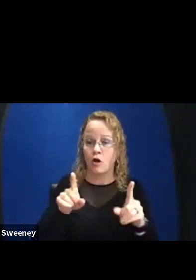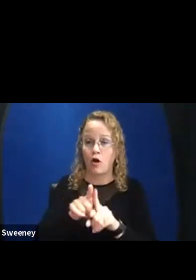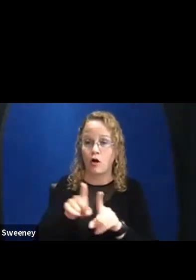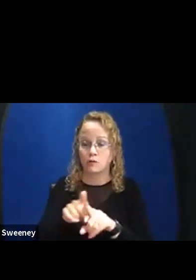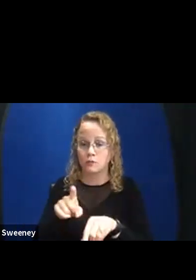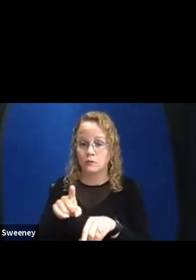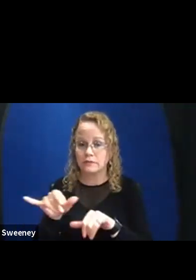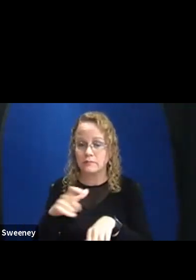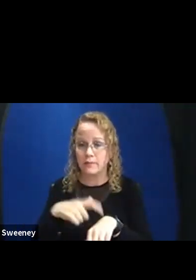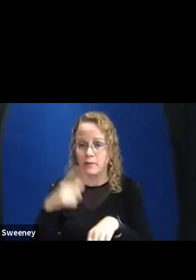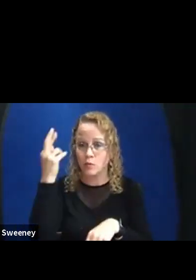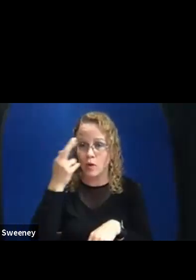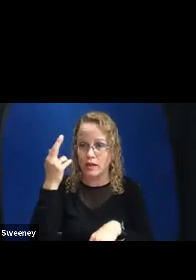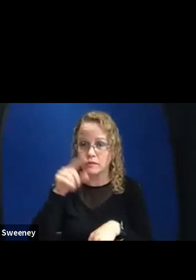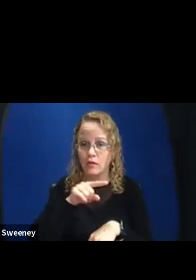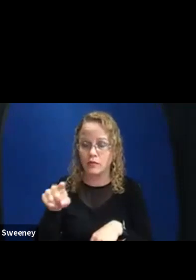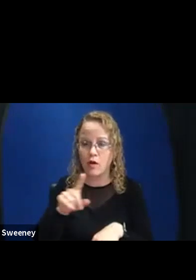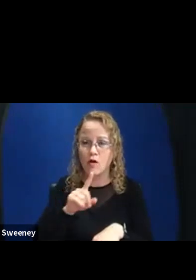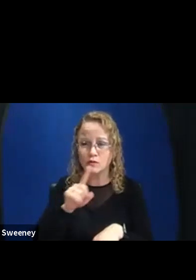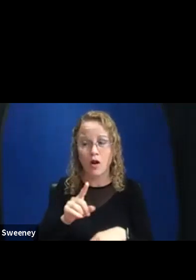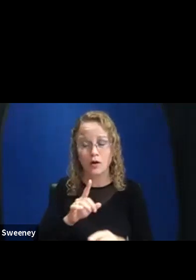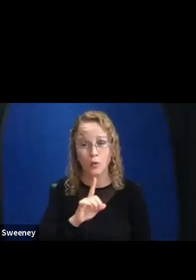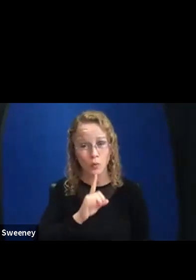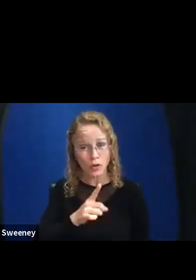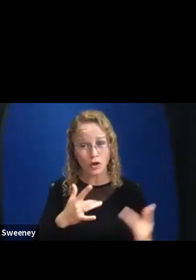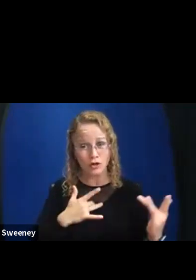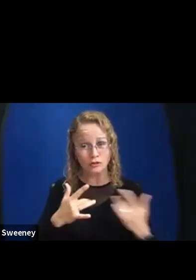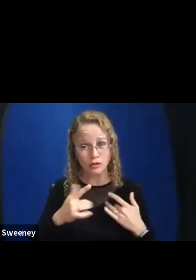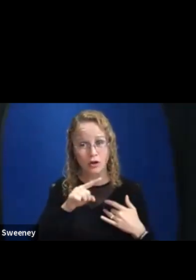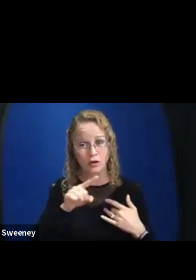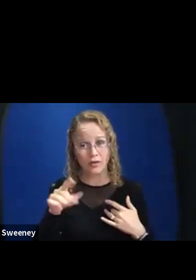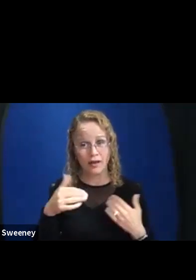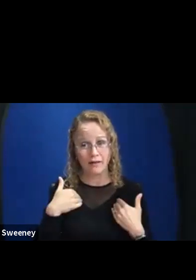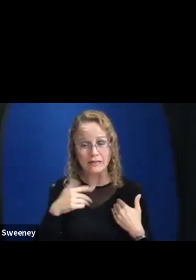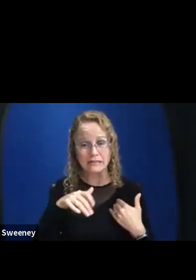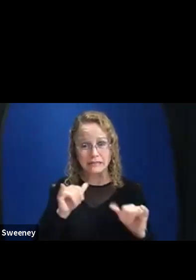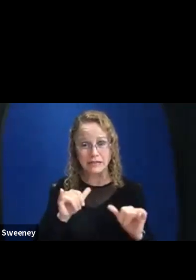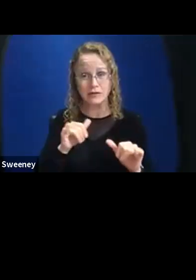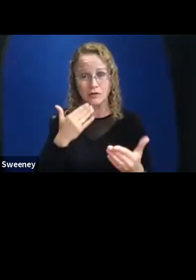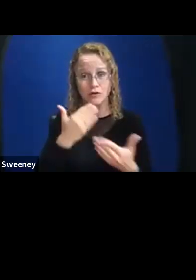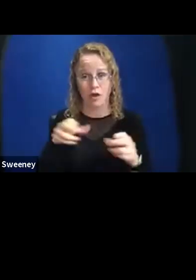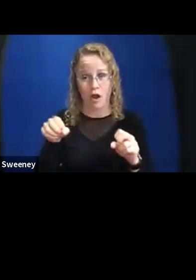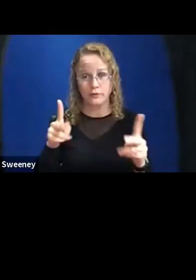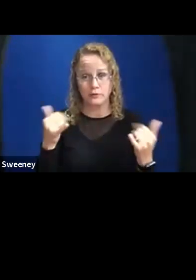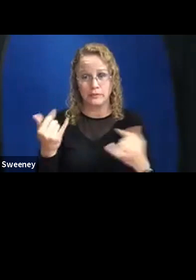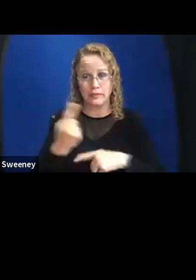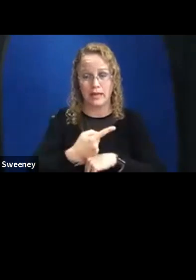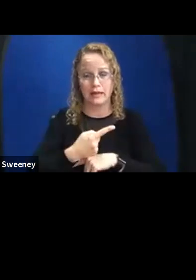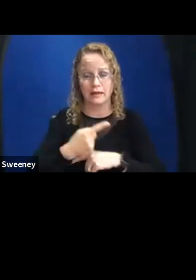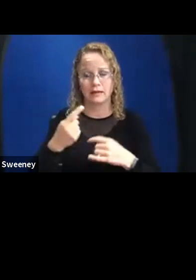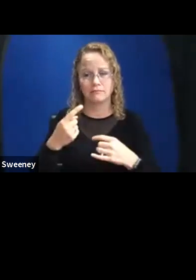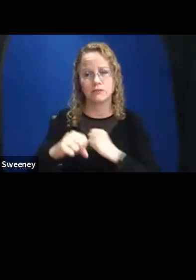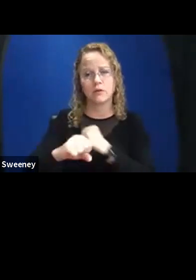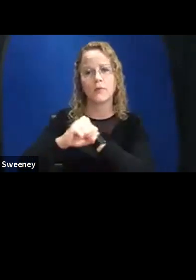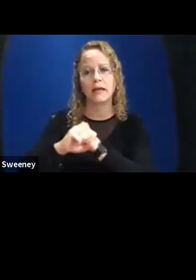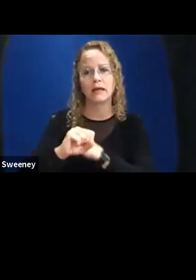that those are real concerns, but we have still a really good opportunity here today to protect ourselves and protect